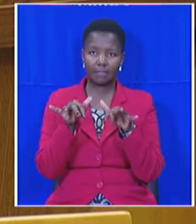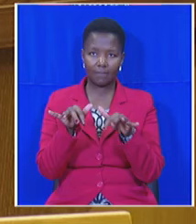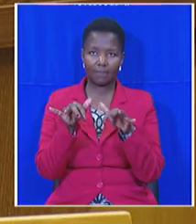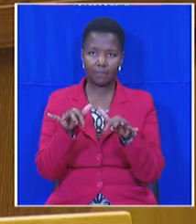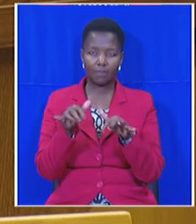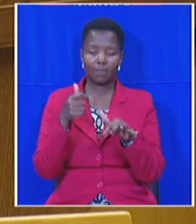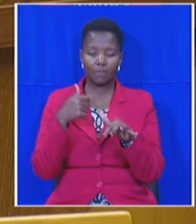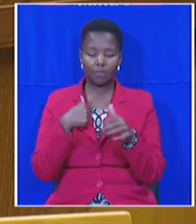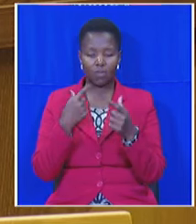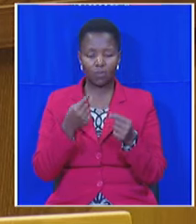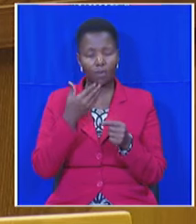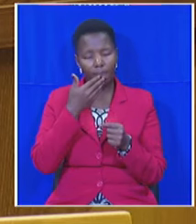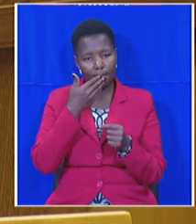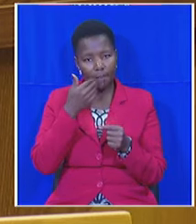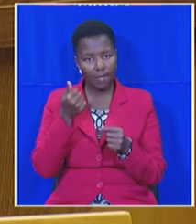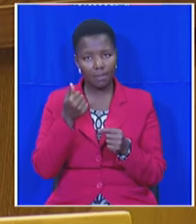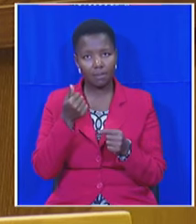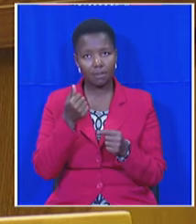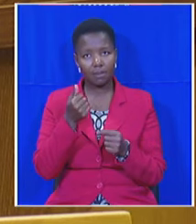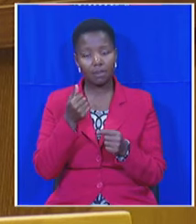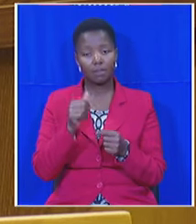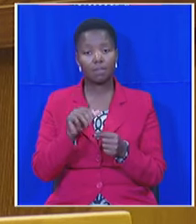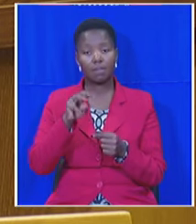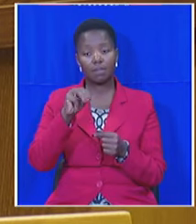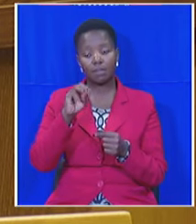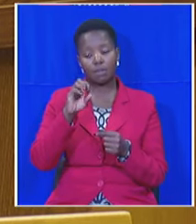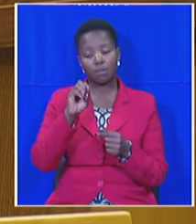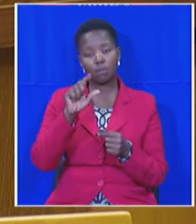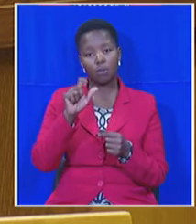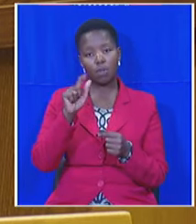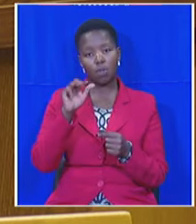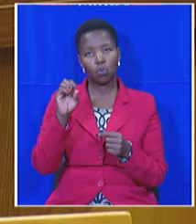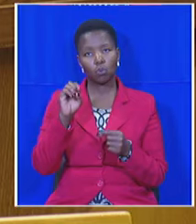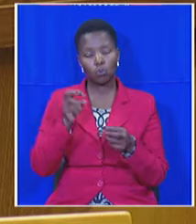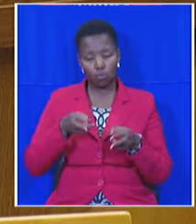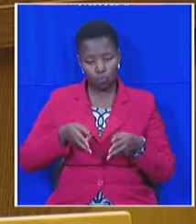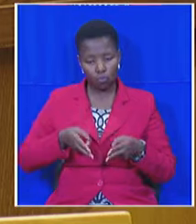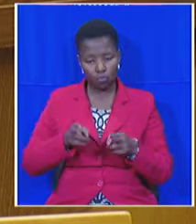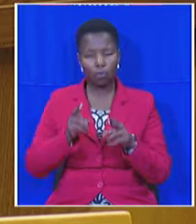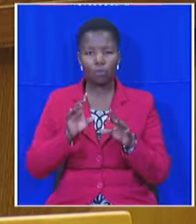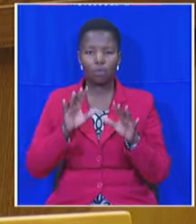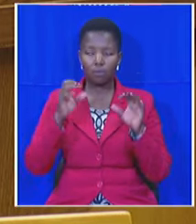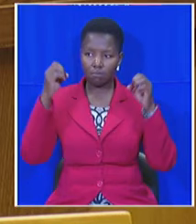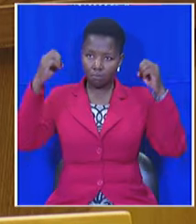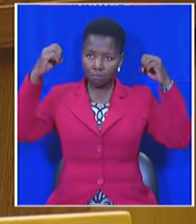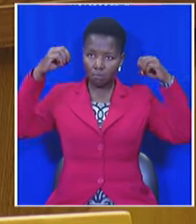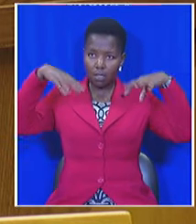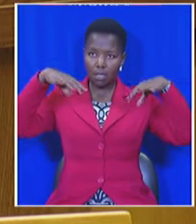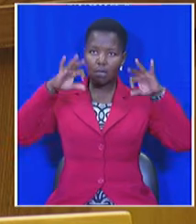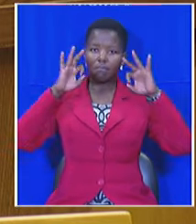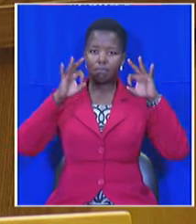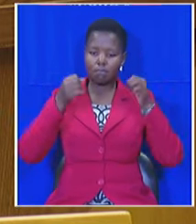are doing our utmost best to ensure that Moloto Road becomes a seeable so that all our lives can be able to be